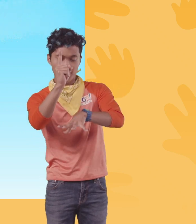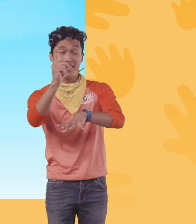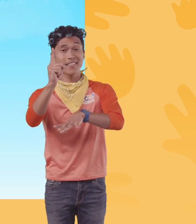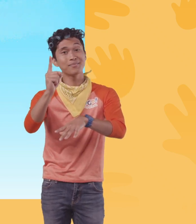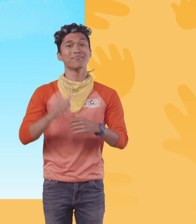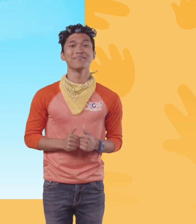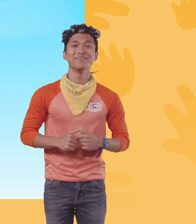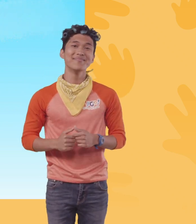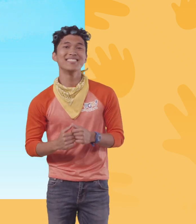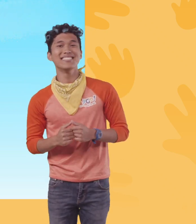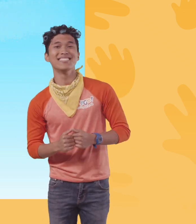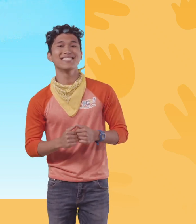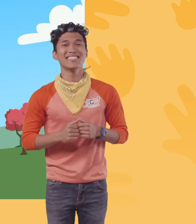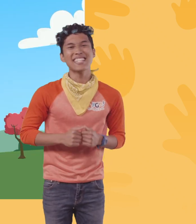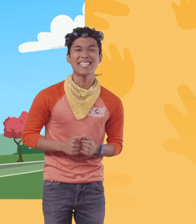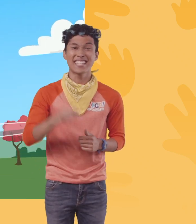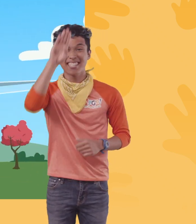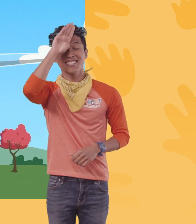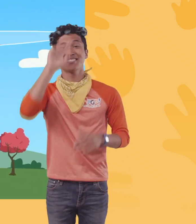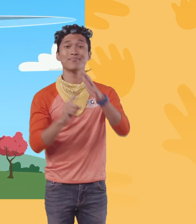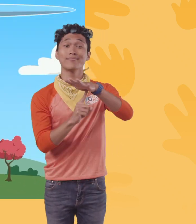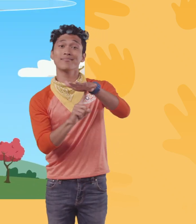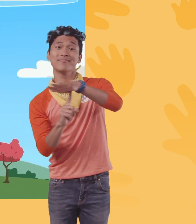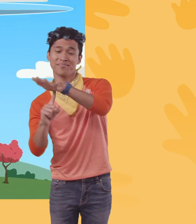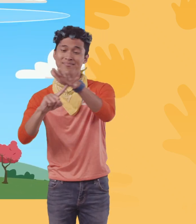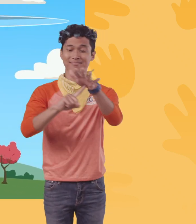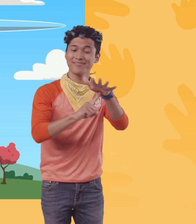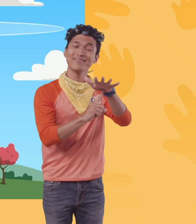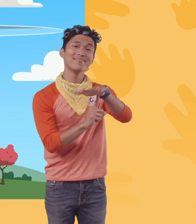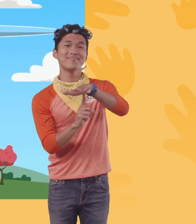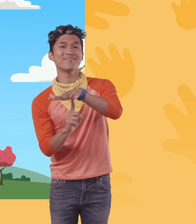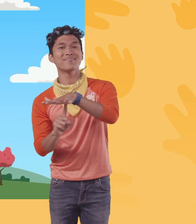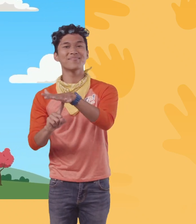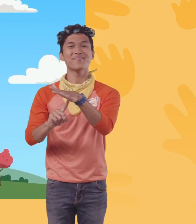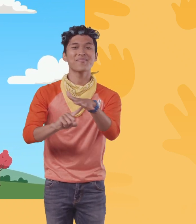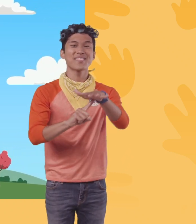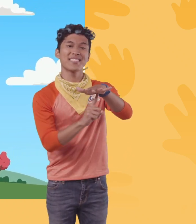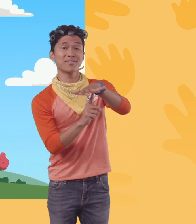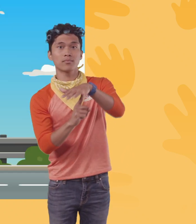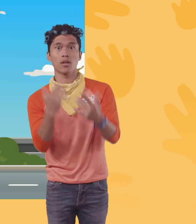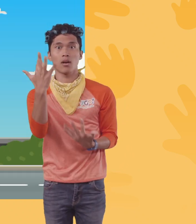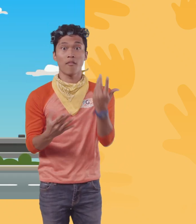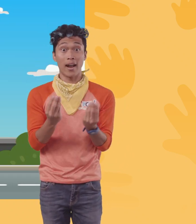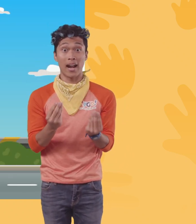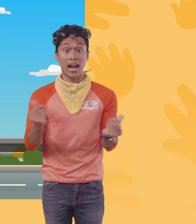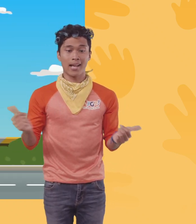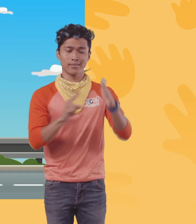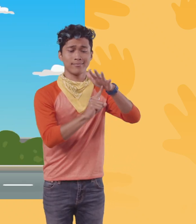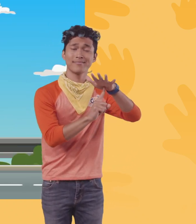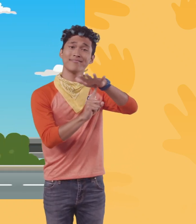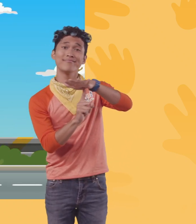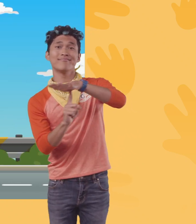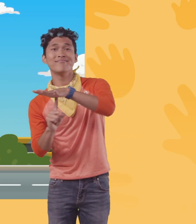Water from the sky. It's a firefighting helicopter, fighting fires